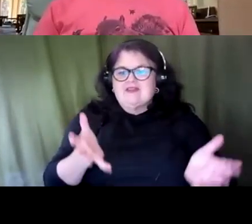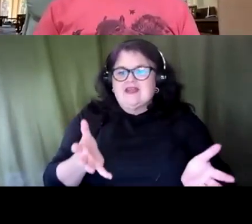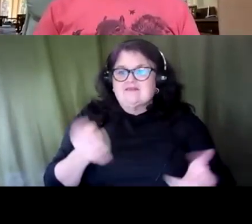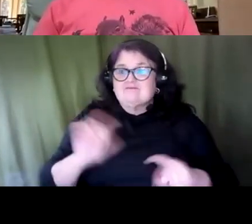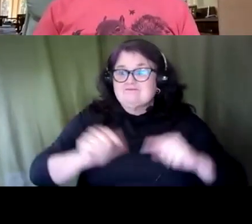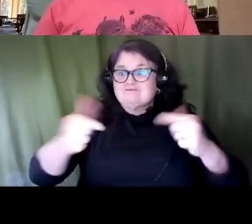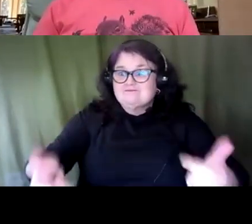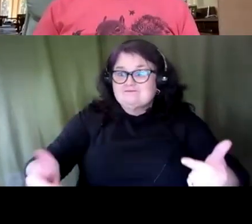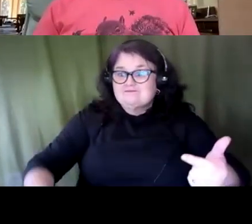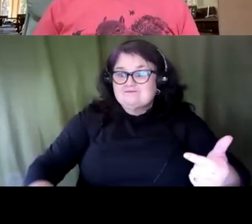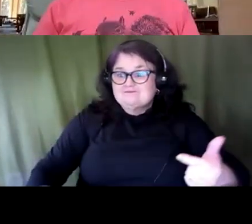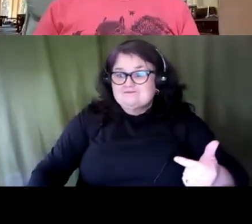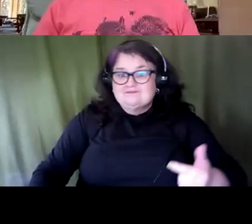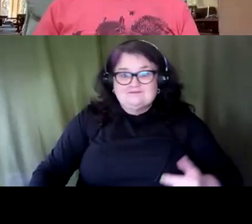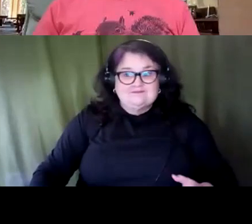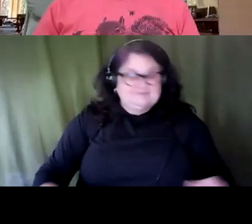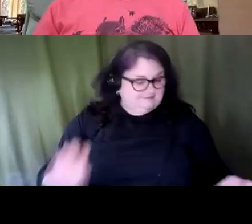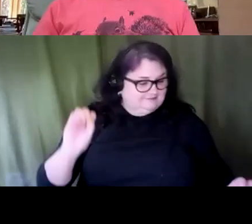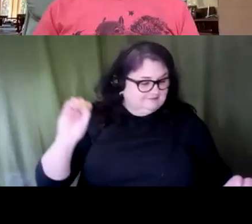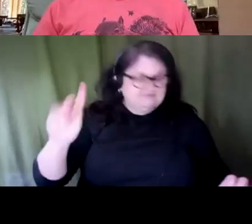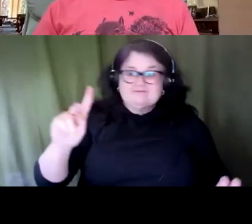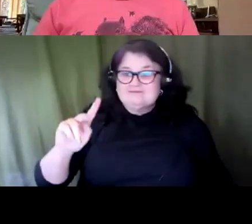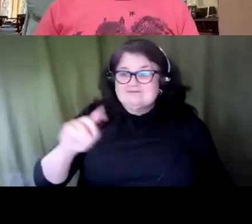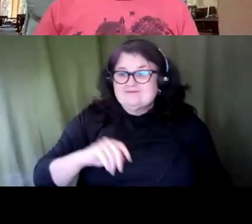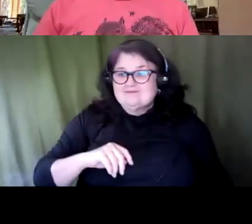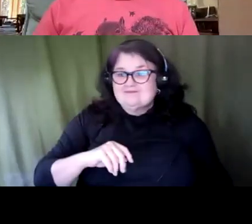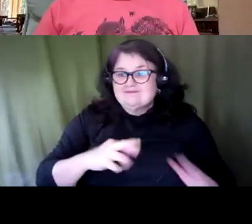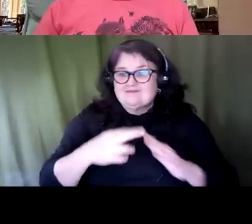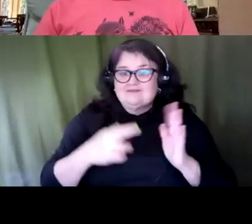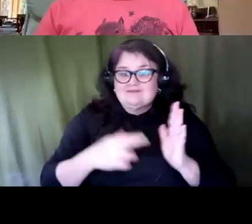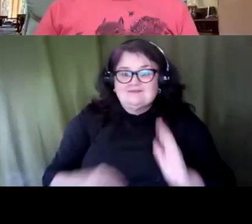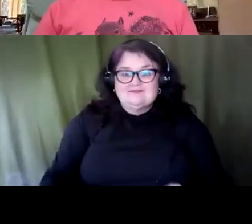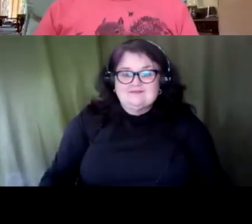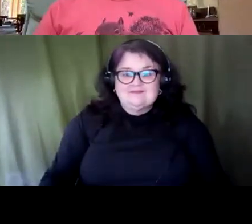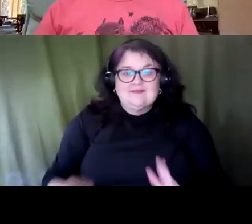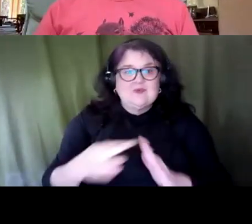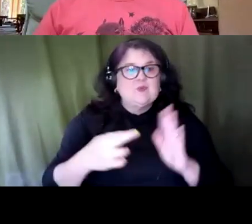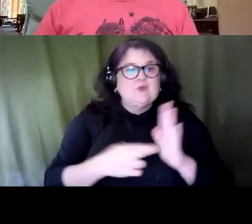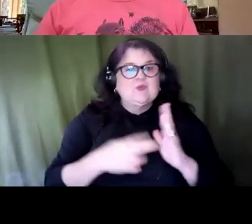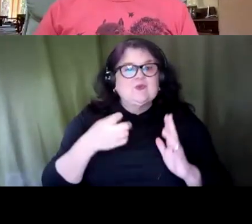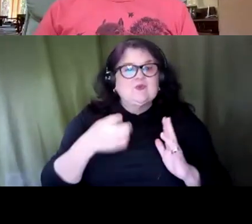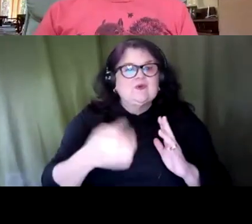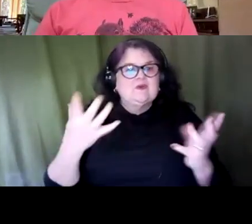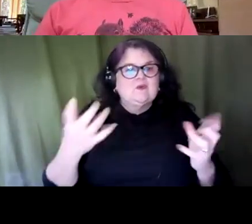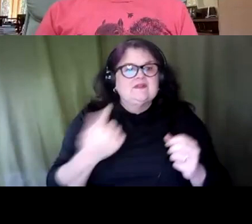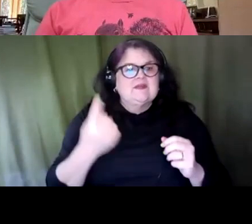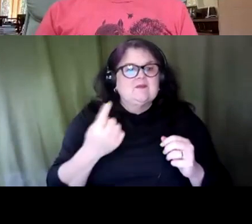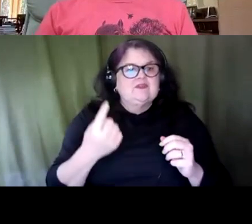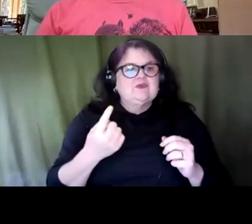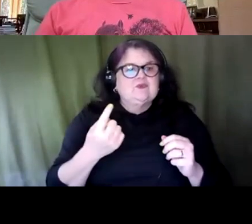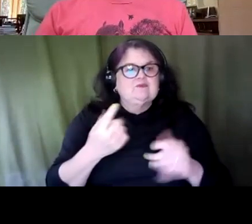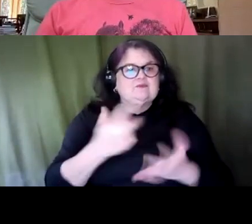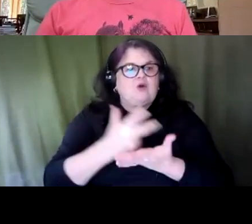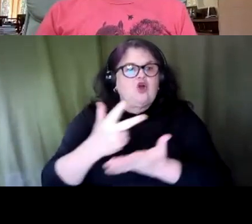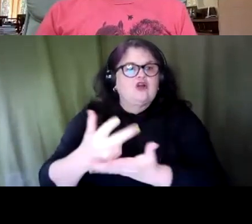Homeowners association rules can sometimes come up and limit what we can do with land. If you want someone to be able to park an RV in your driveway